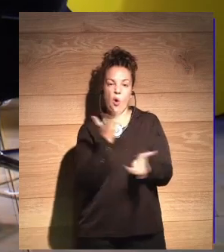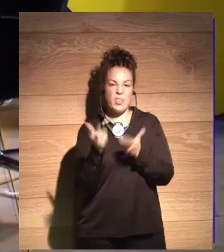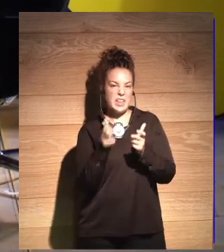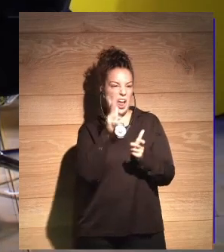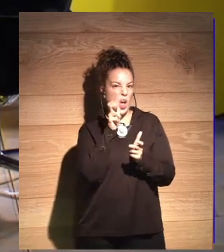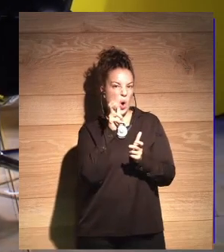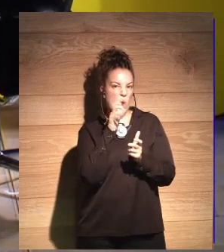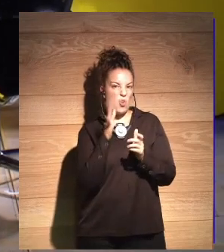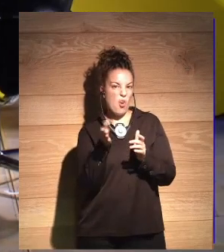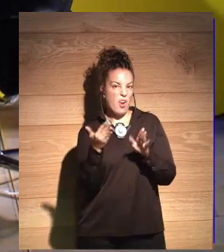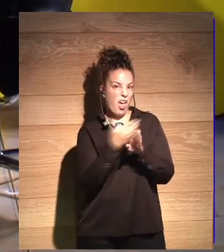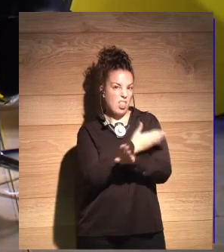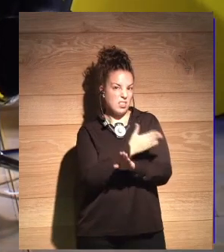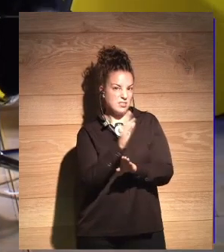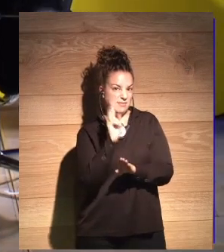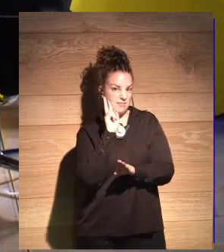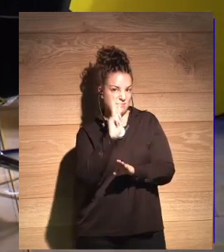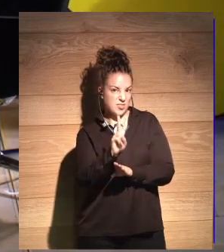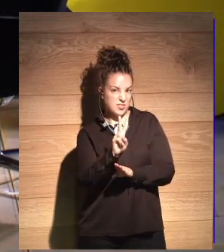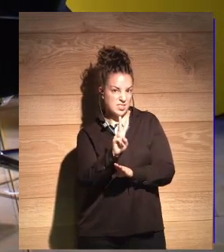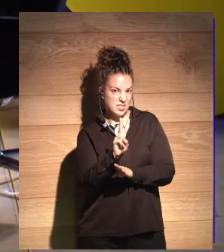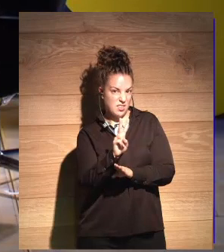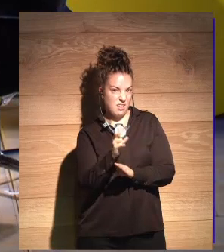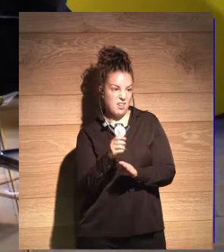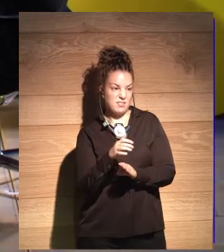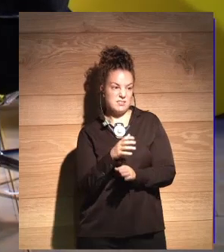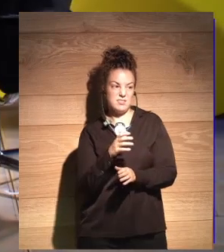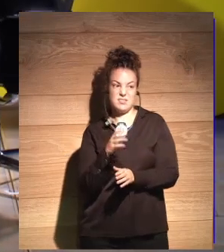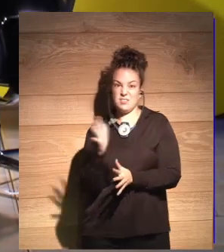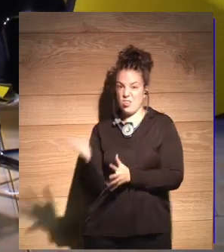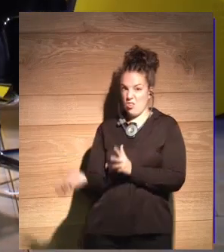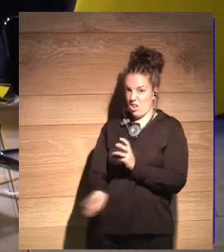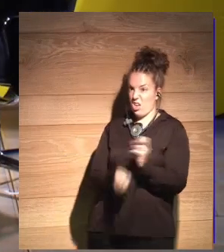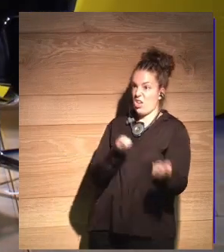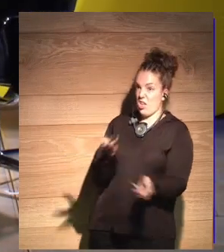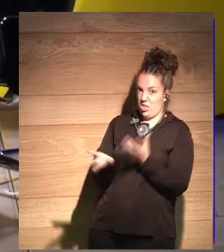this horrible kitchen.